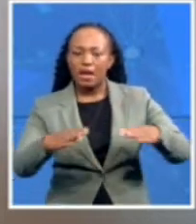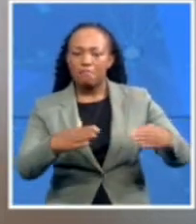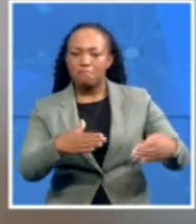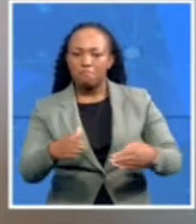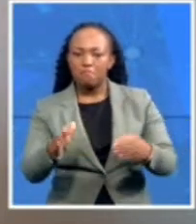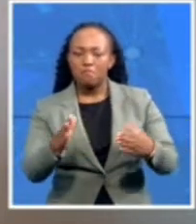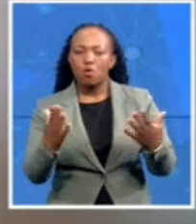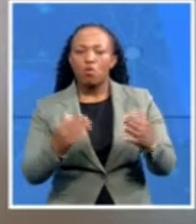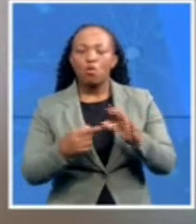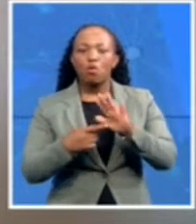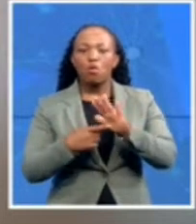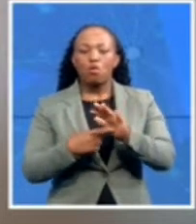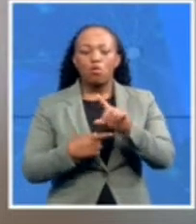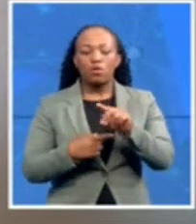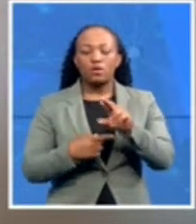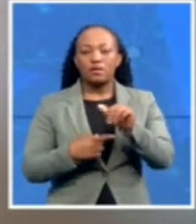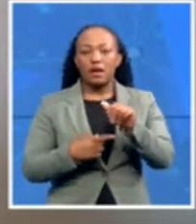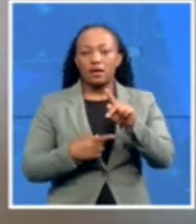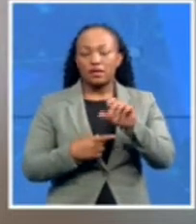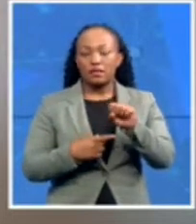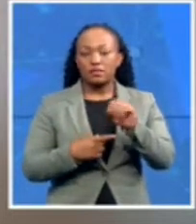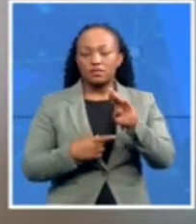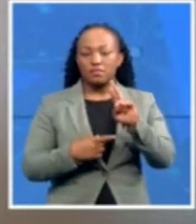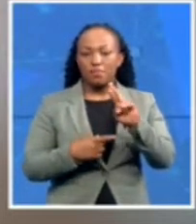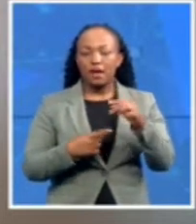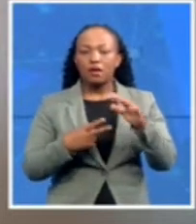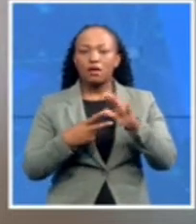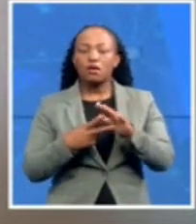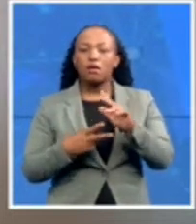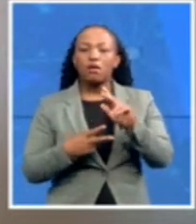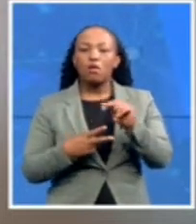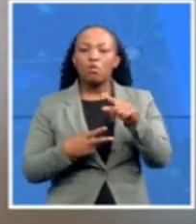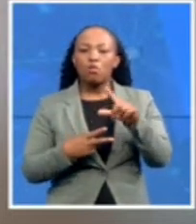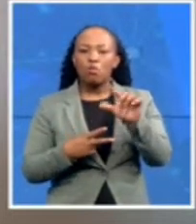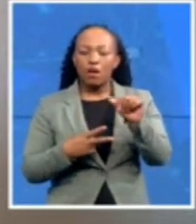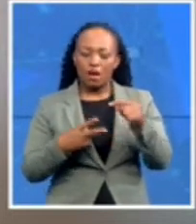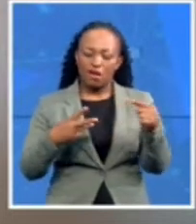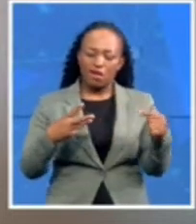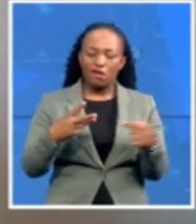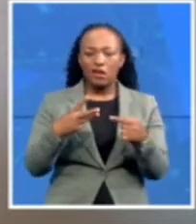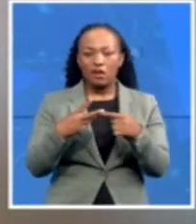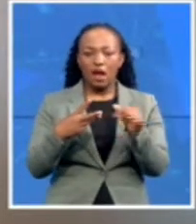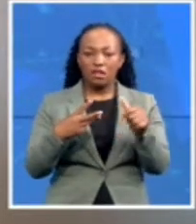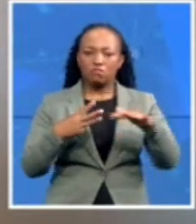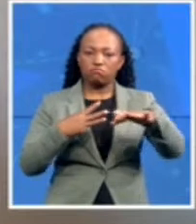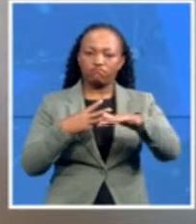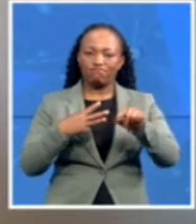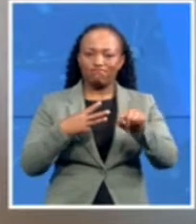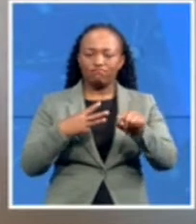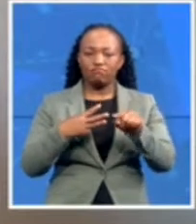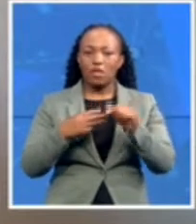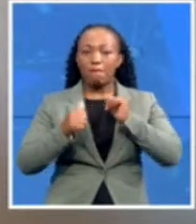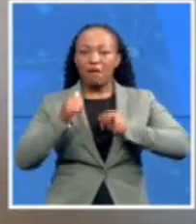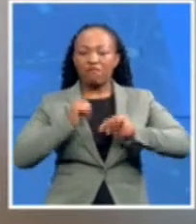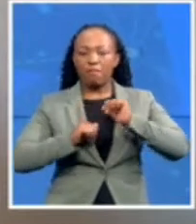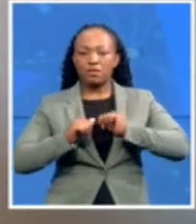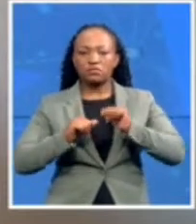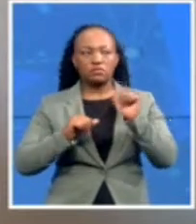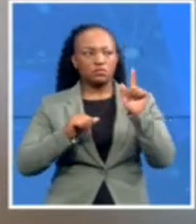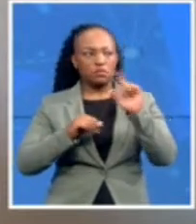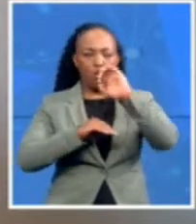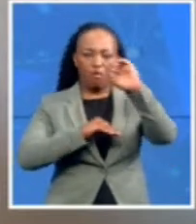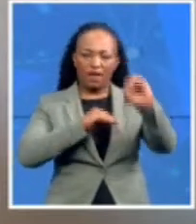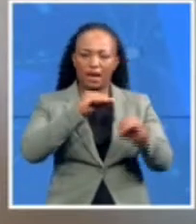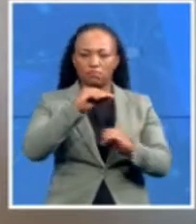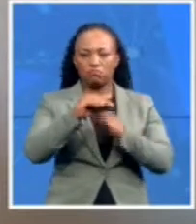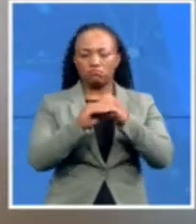as Palmiet to the brim. So that's been a very good performance overnight by our team.